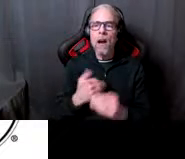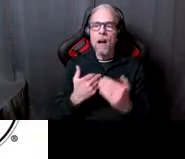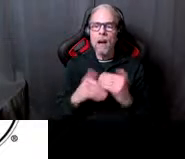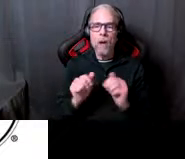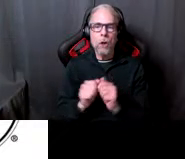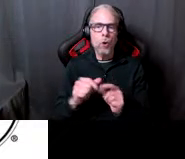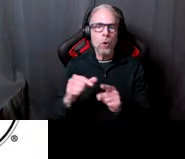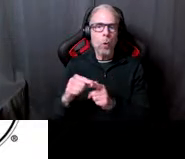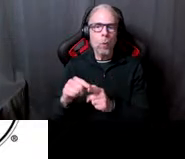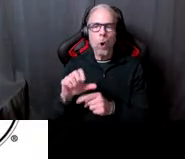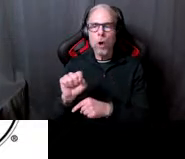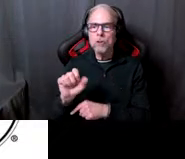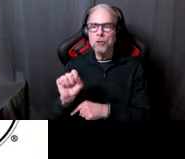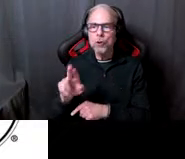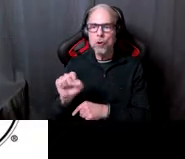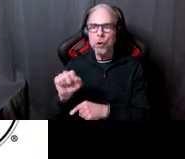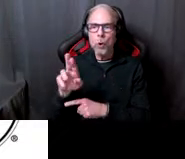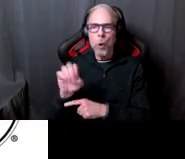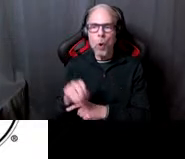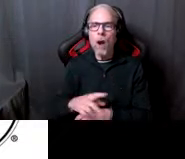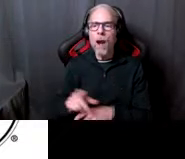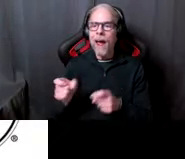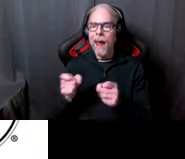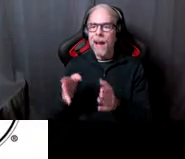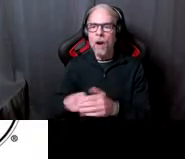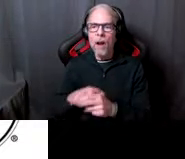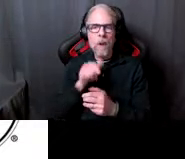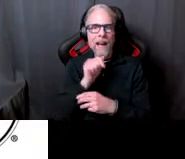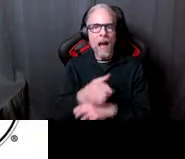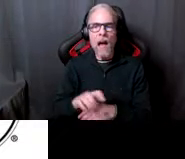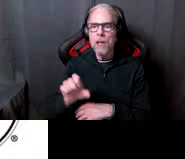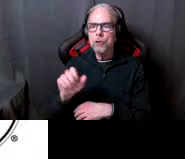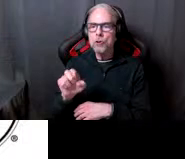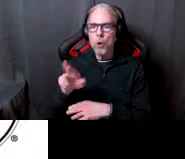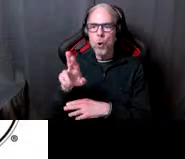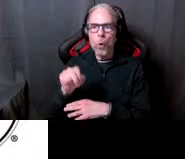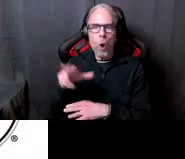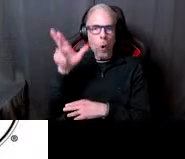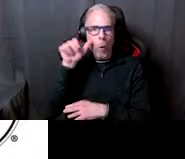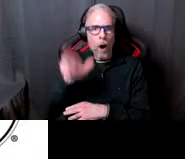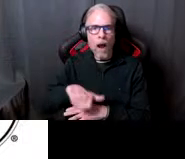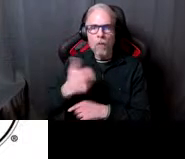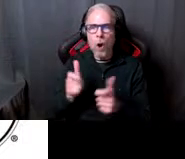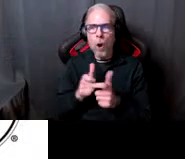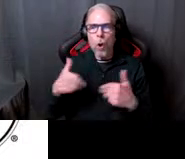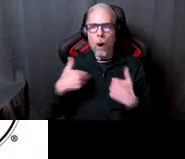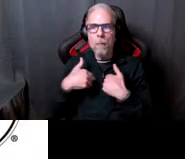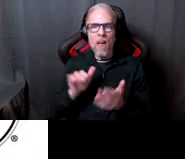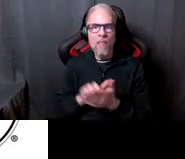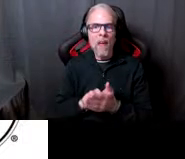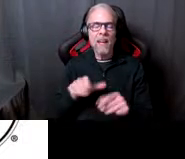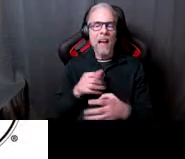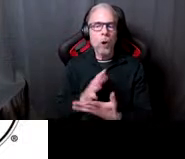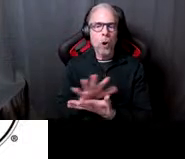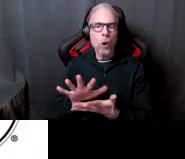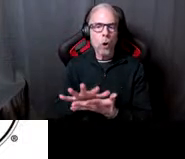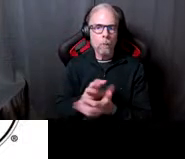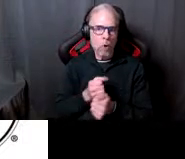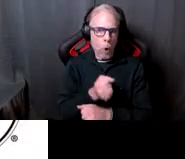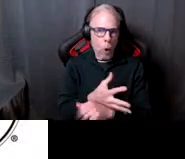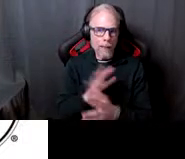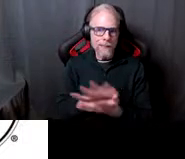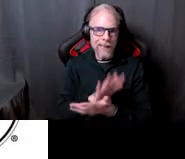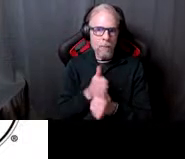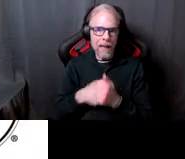secure. So a handler may not secure a horse or other large animal in a manner that may cause damage to any